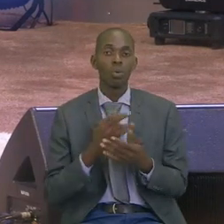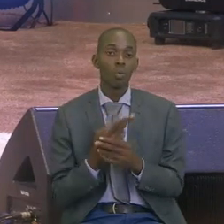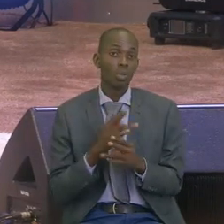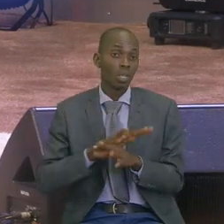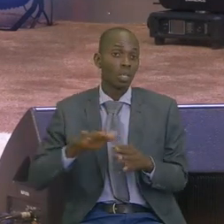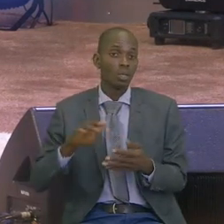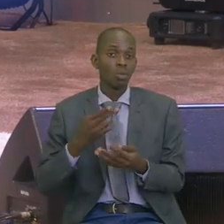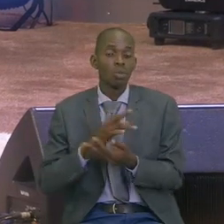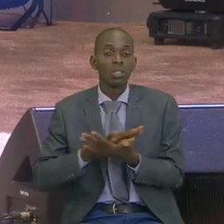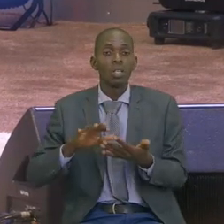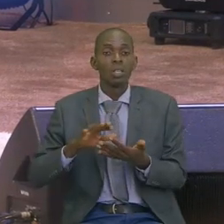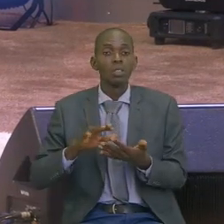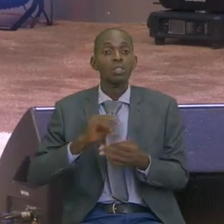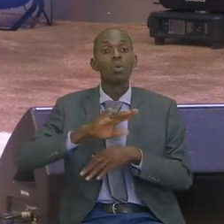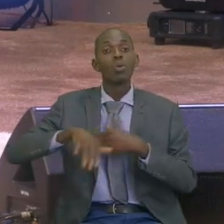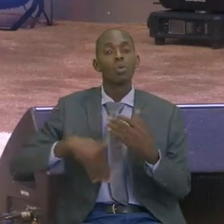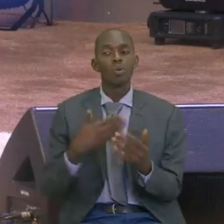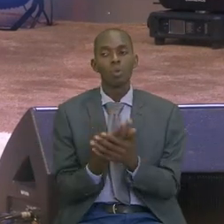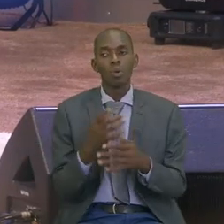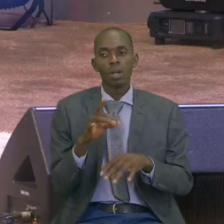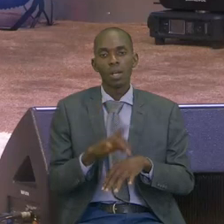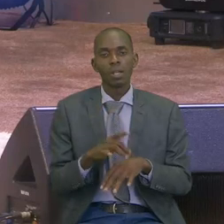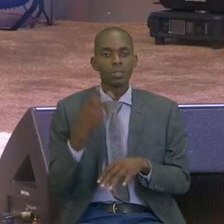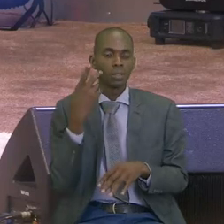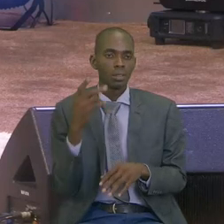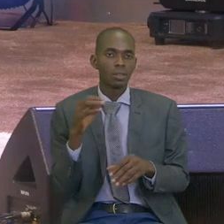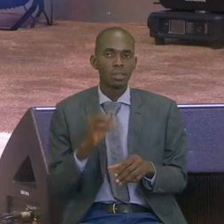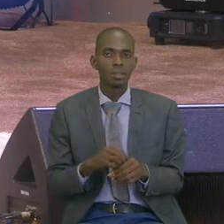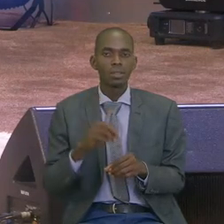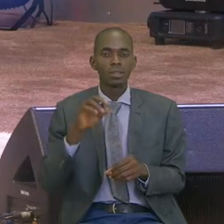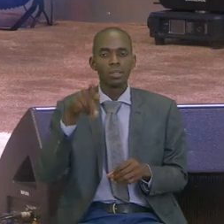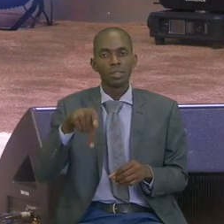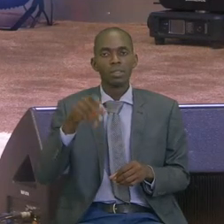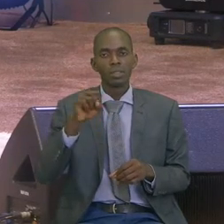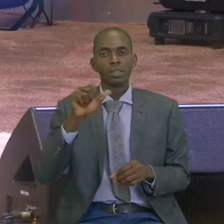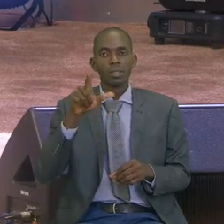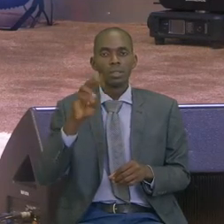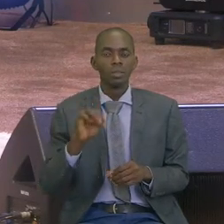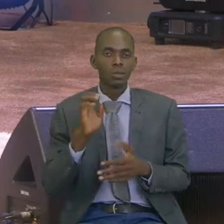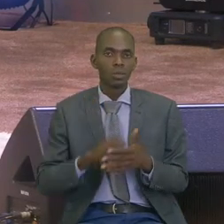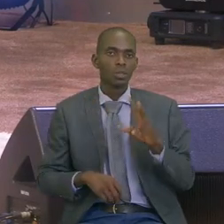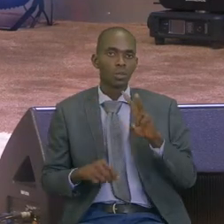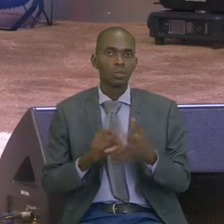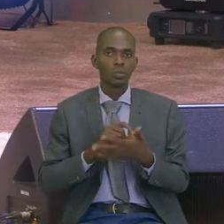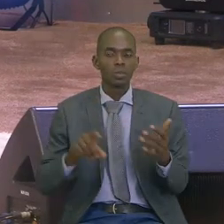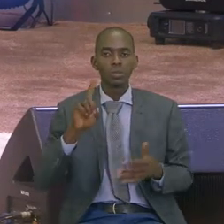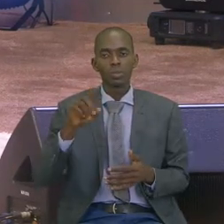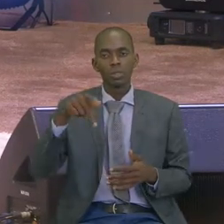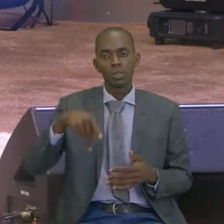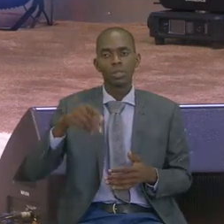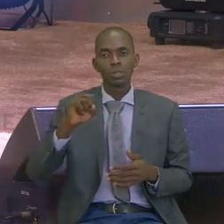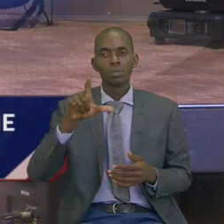Look at verse we're looking at Psalm 2, and we're reading from verse 1. In Psalm 2, verse